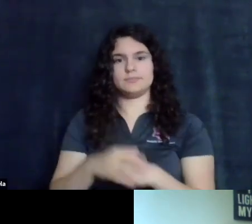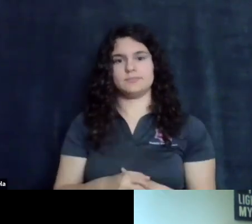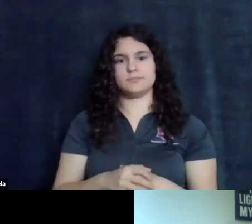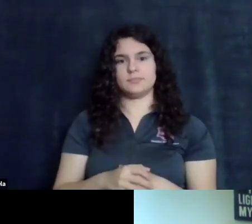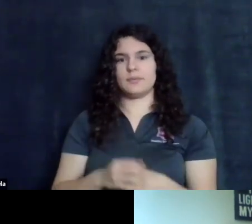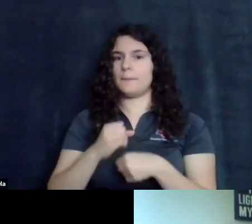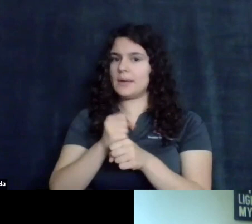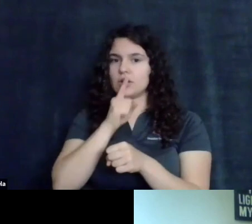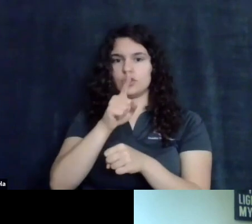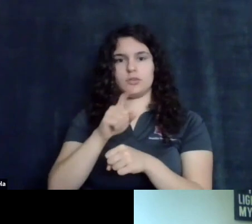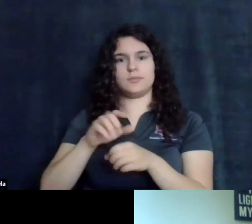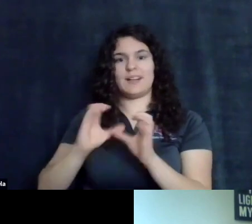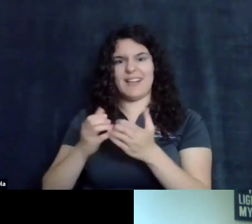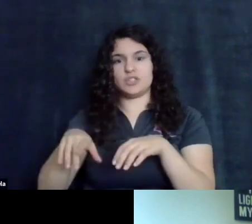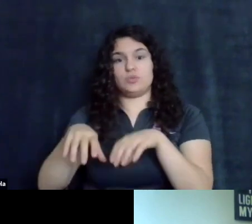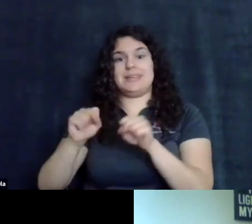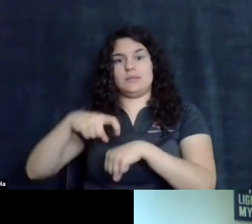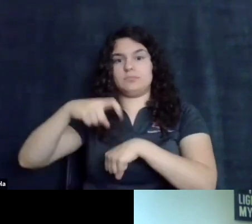in the career.